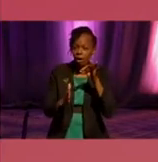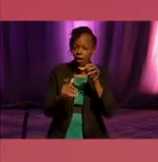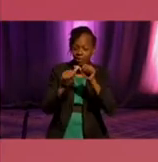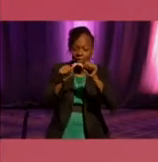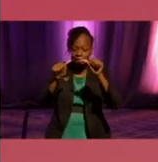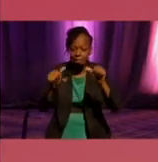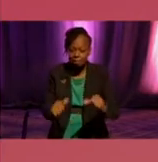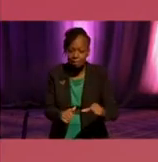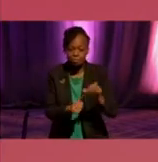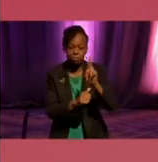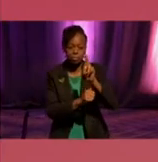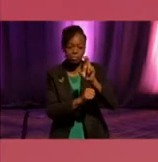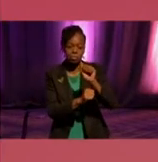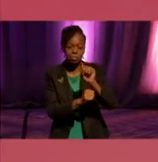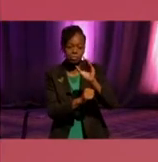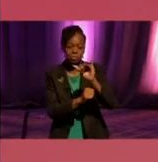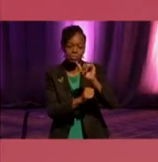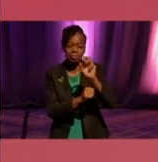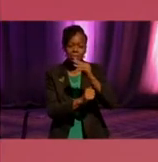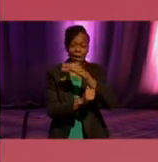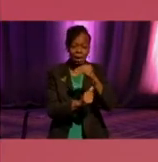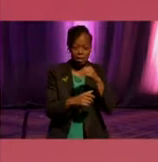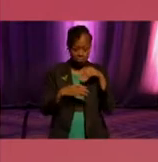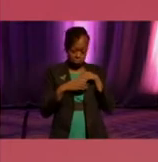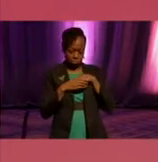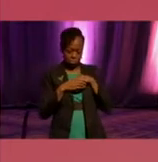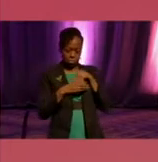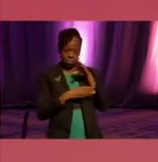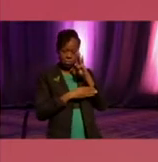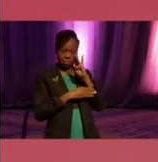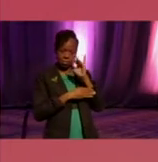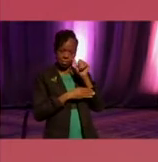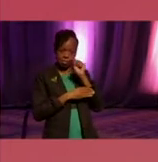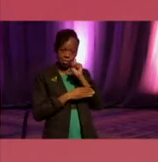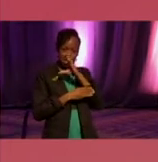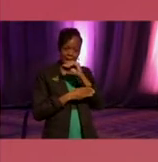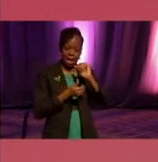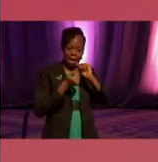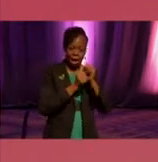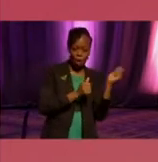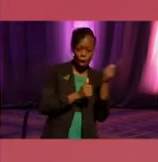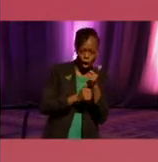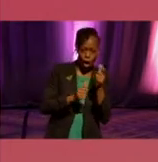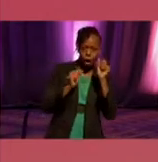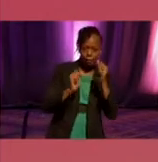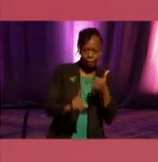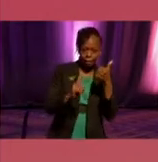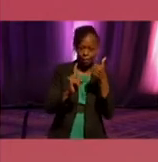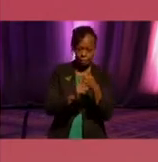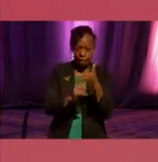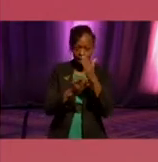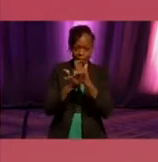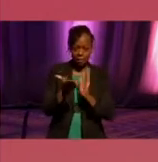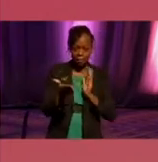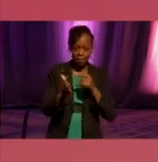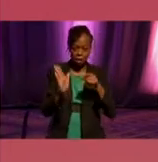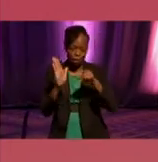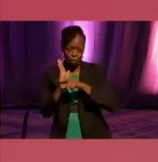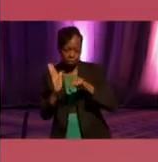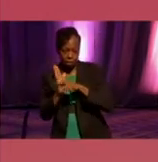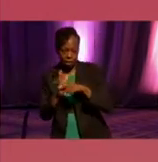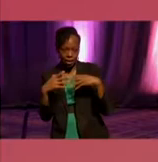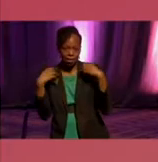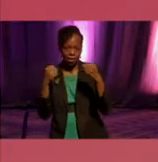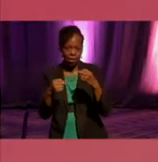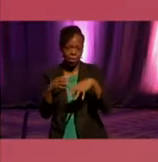implicit bias as well, and how they all may play a role in some of these negative health outcomes that we're seeing. I'll take implicit